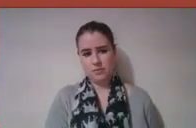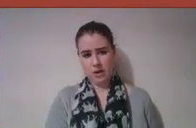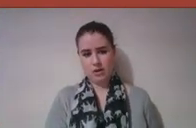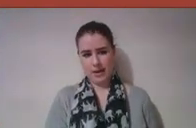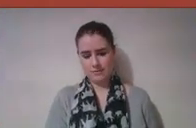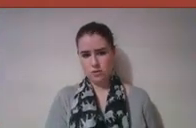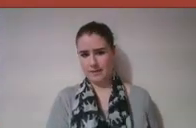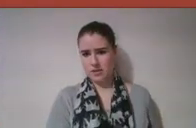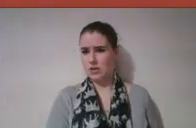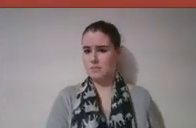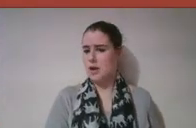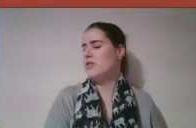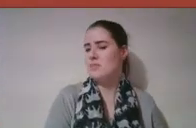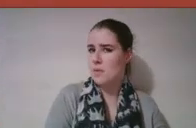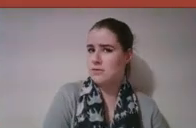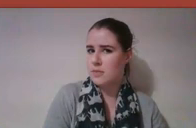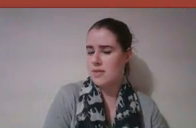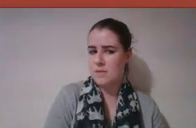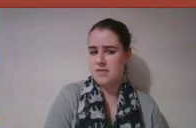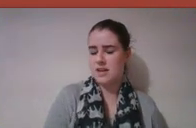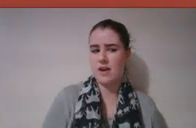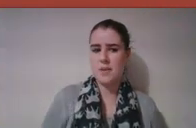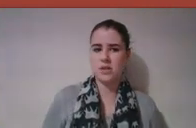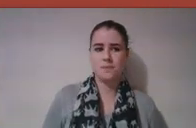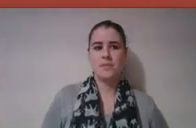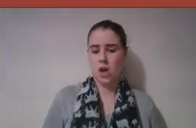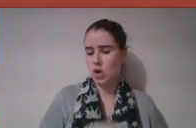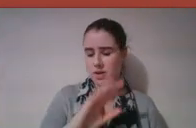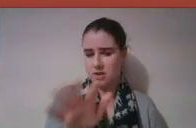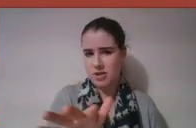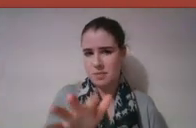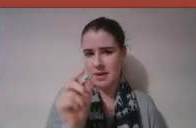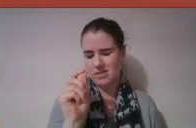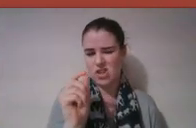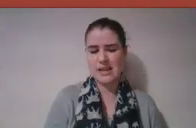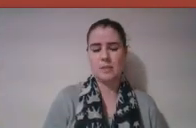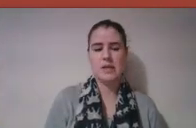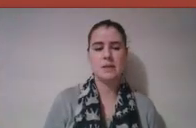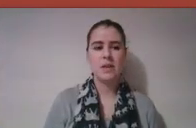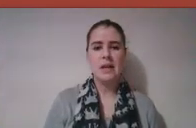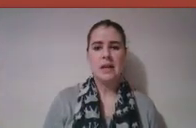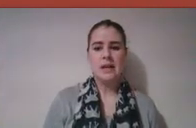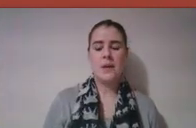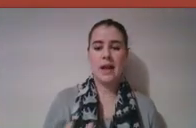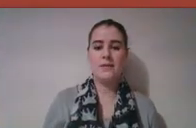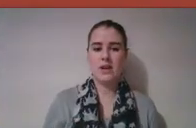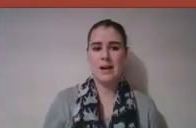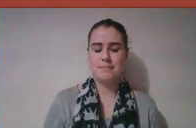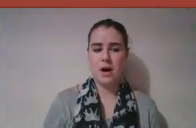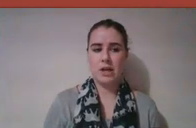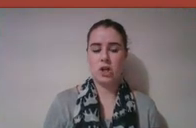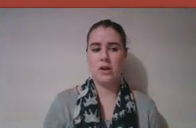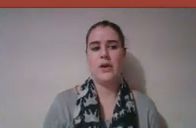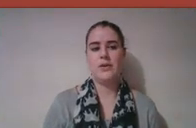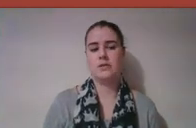lovely piece of work on that for me. So you did most of my work for me on that one. Thank you very much. Along with creeping me out just a little bit. Now we're going to have a look